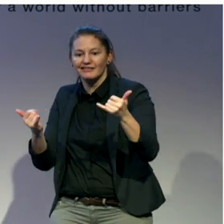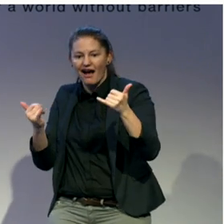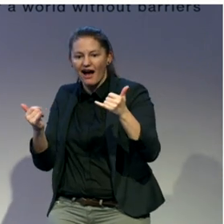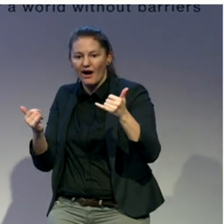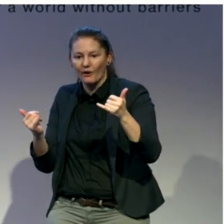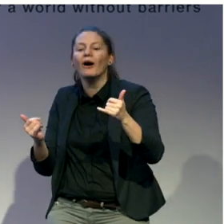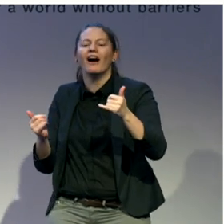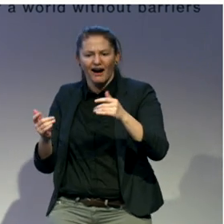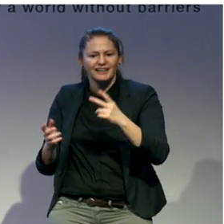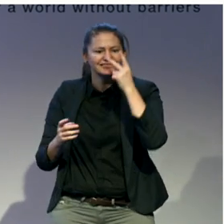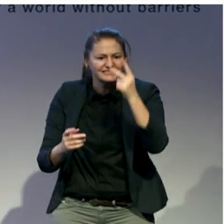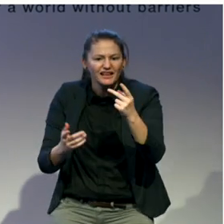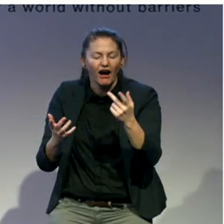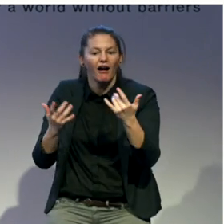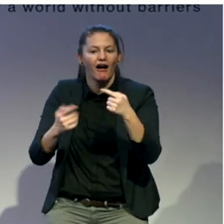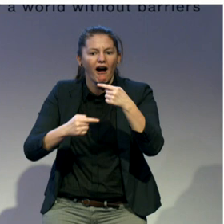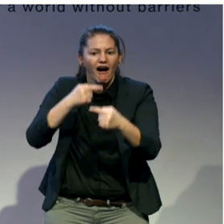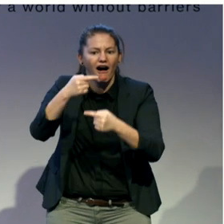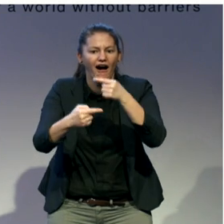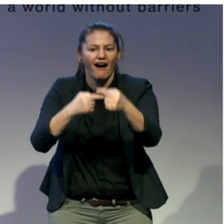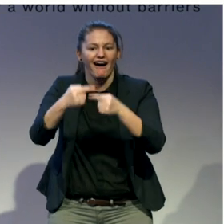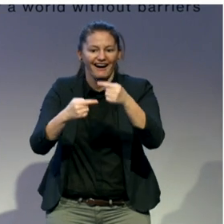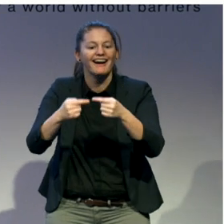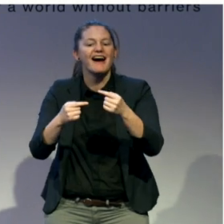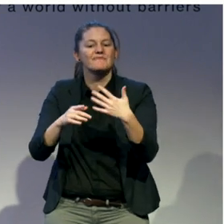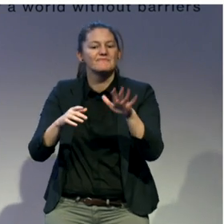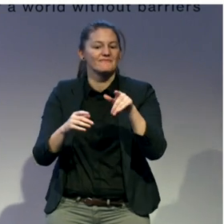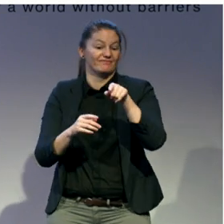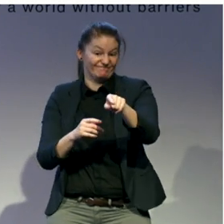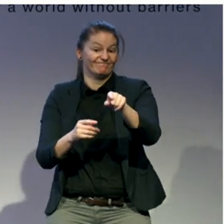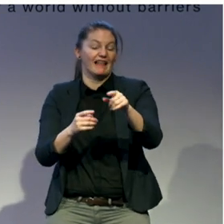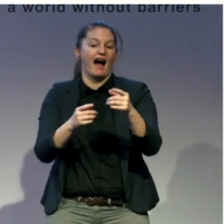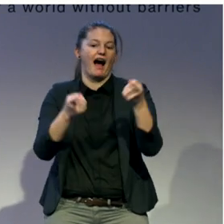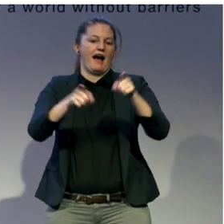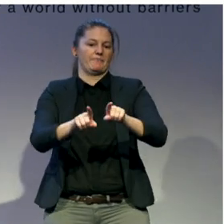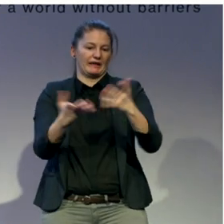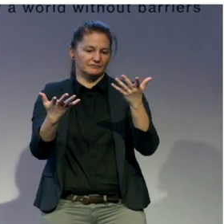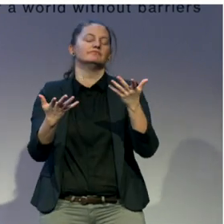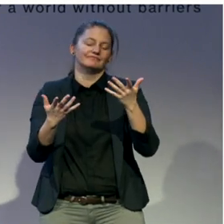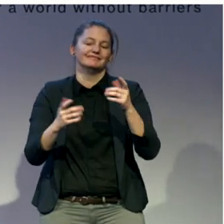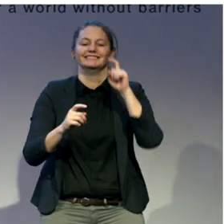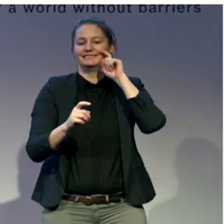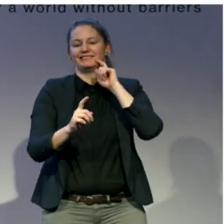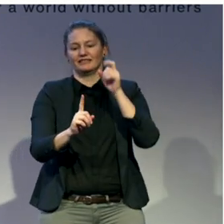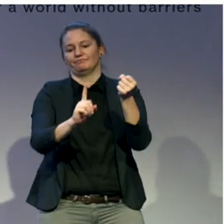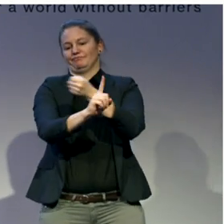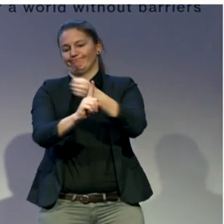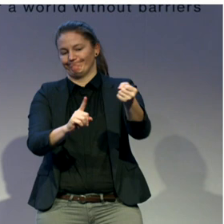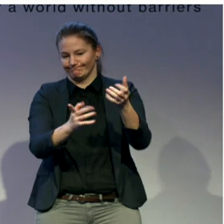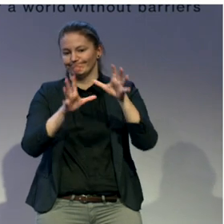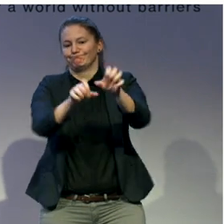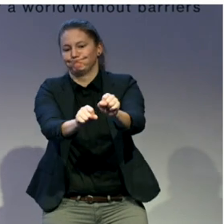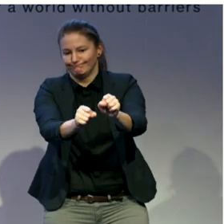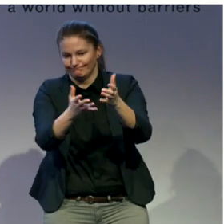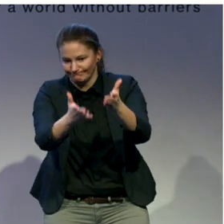is sexual assault. Few years ago, a young woman came to our service with a background